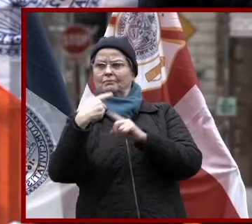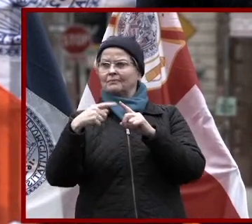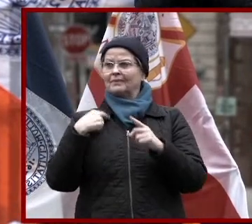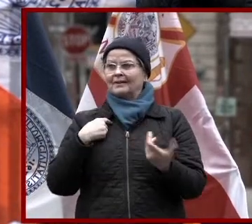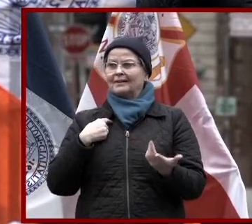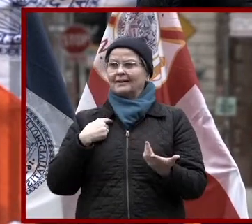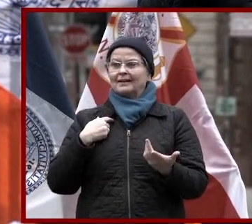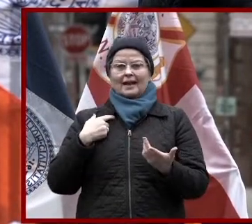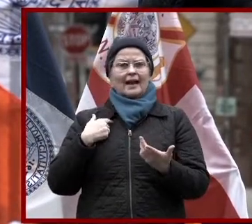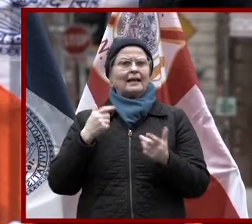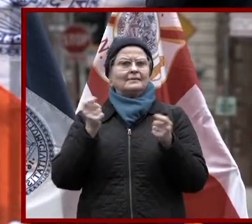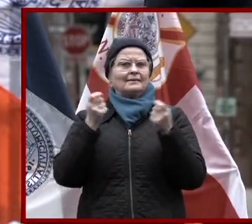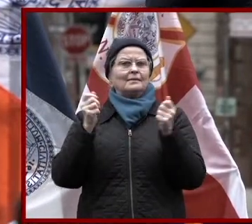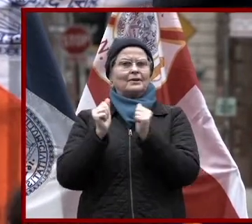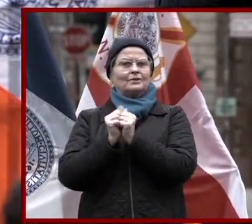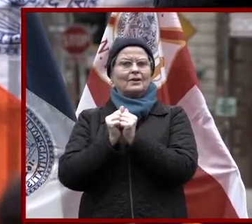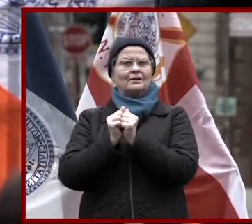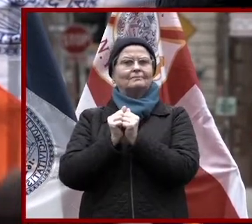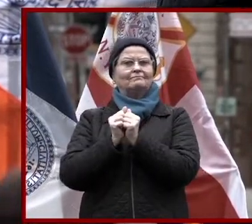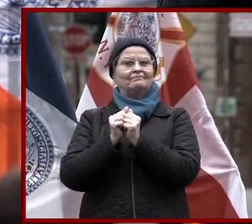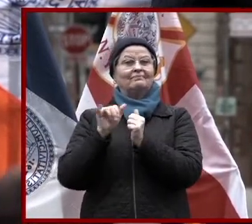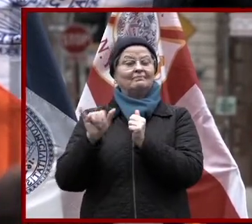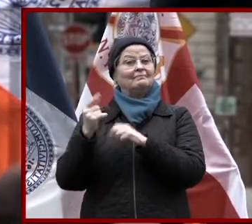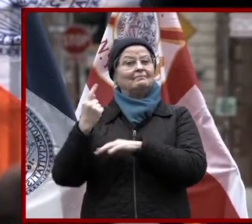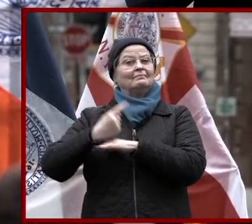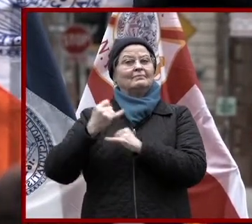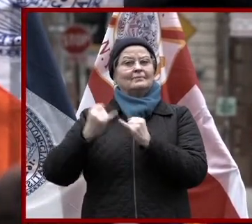last time that I saw my friend and my